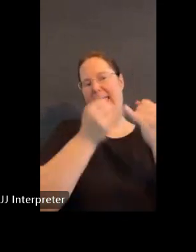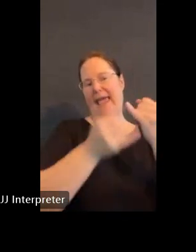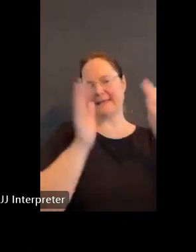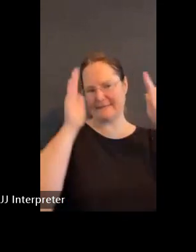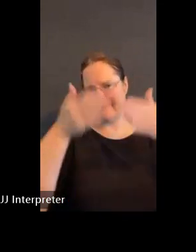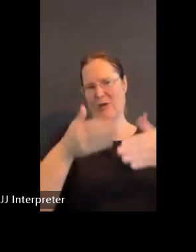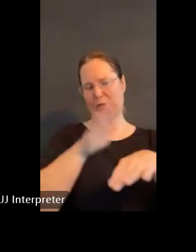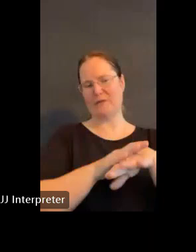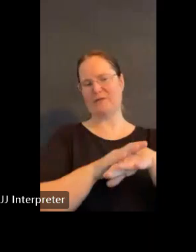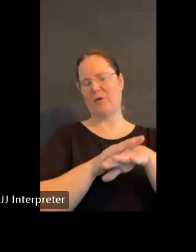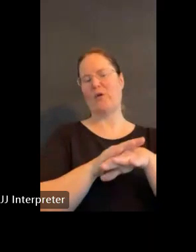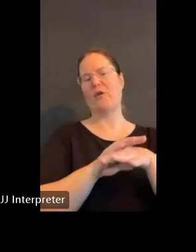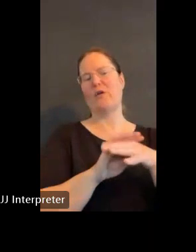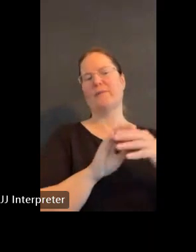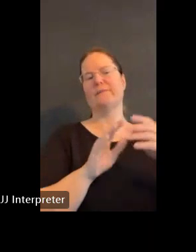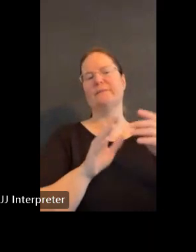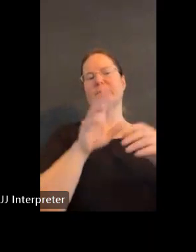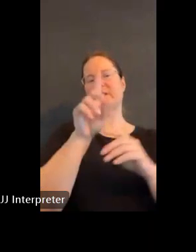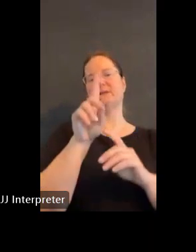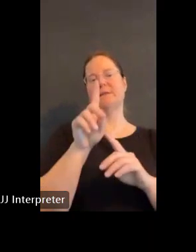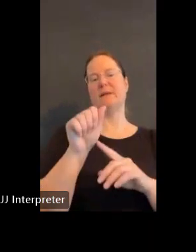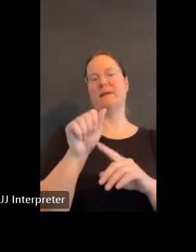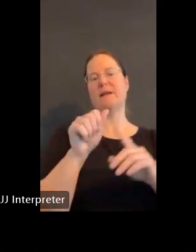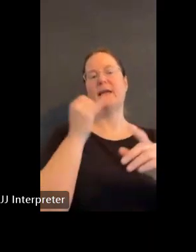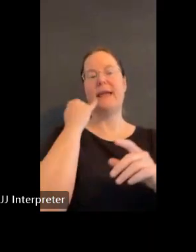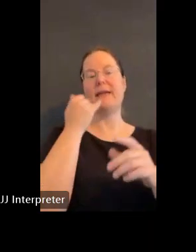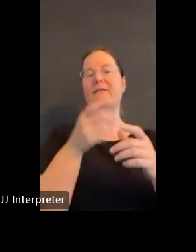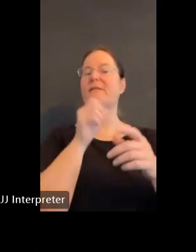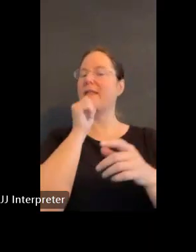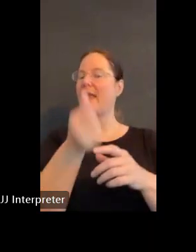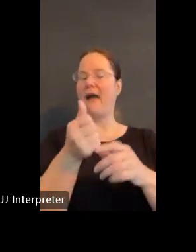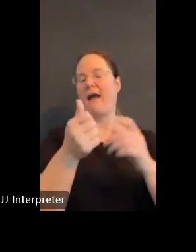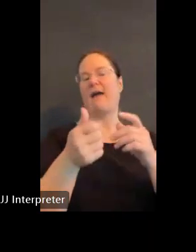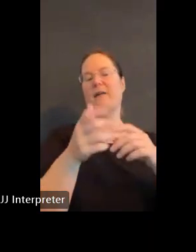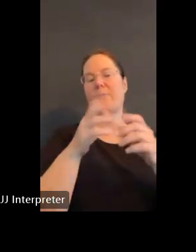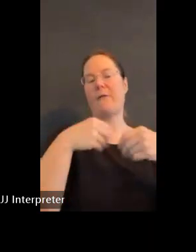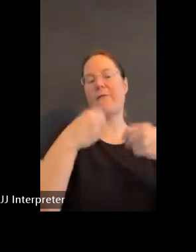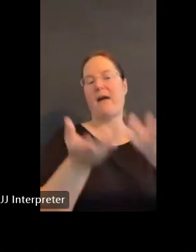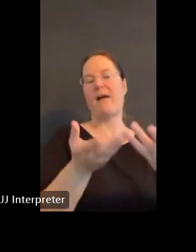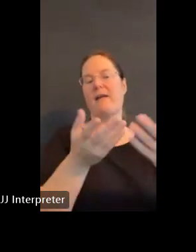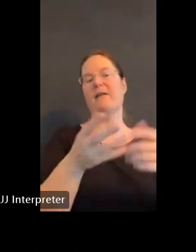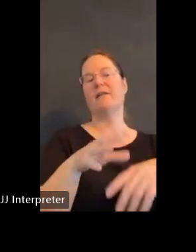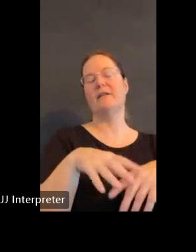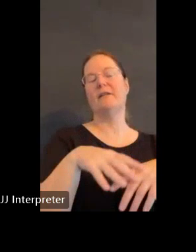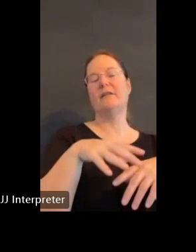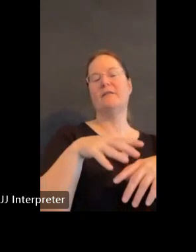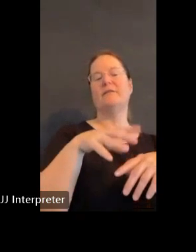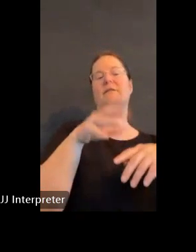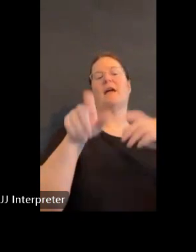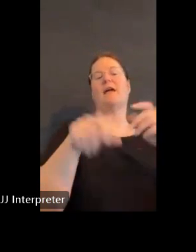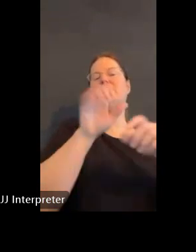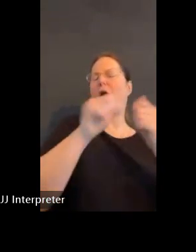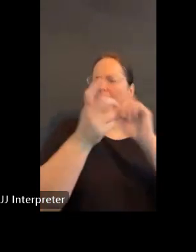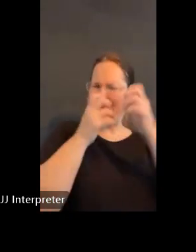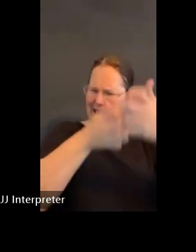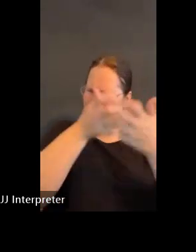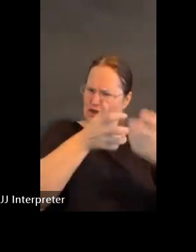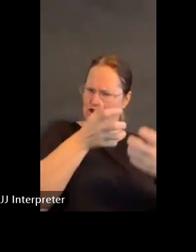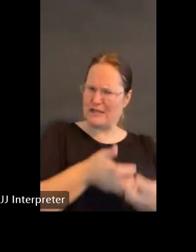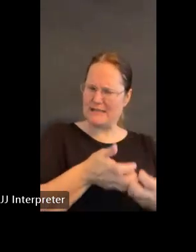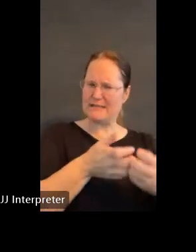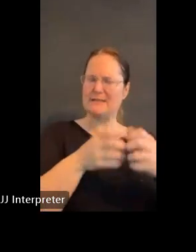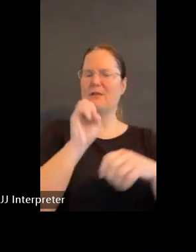to provide reasonable accommodations and modifications, which are specific to individuals with disabilities. Individuals with disabilities do